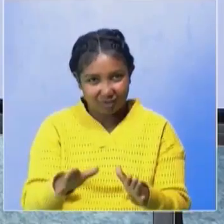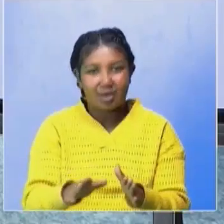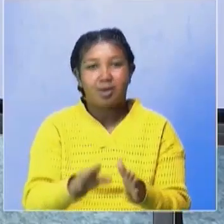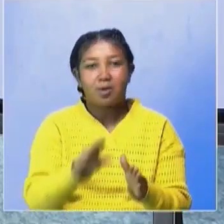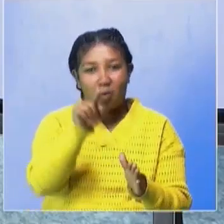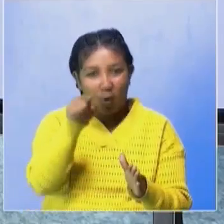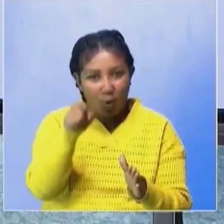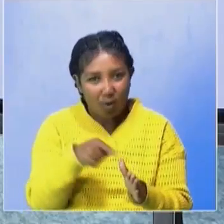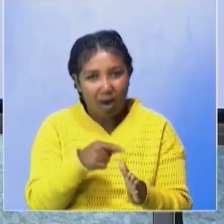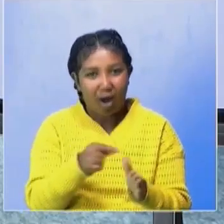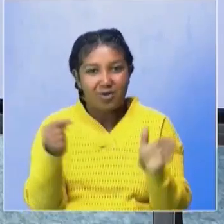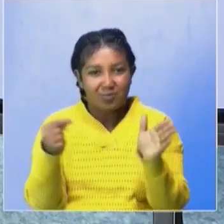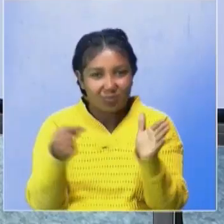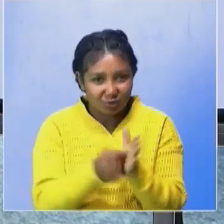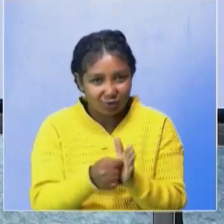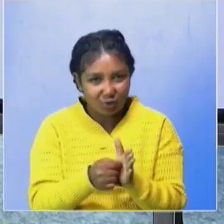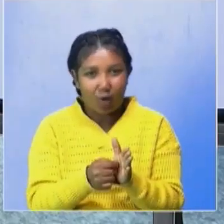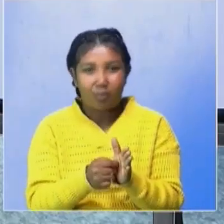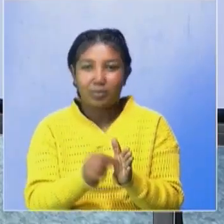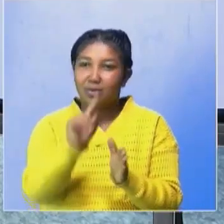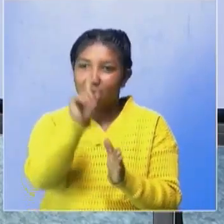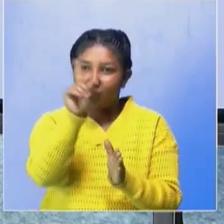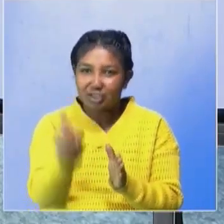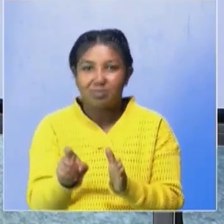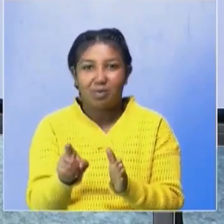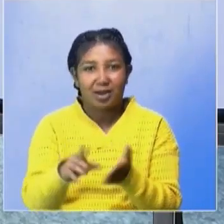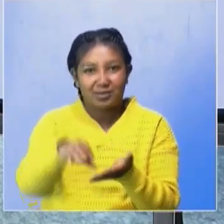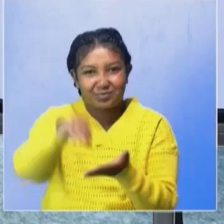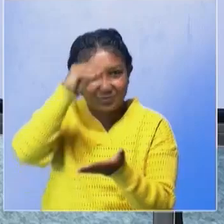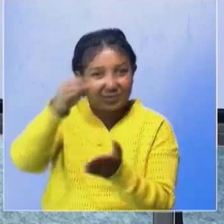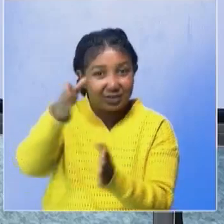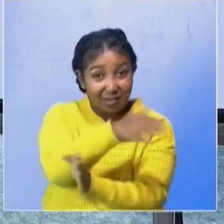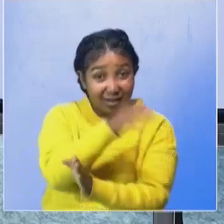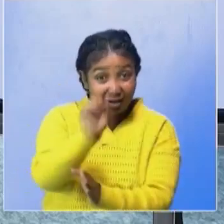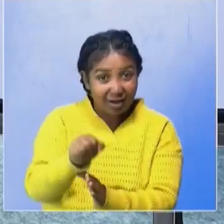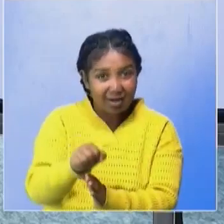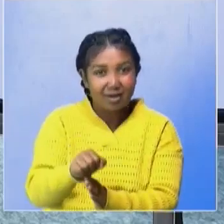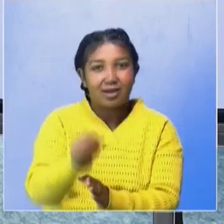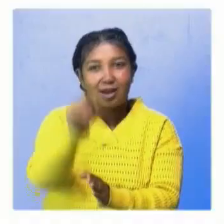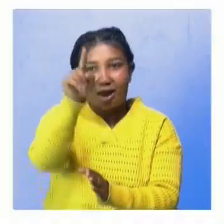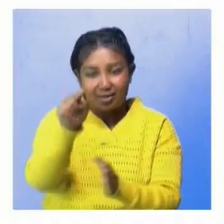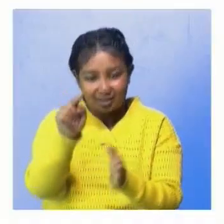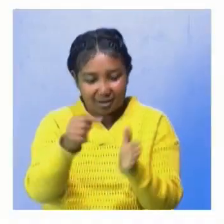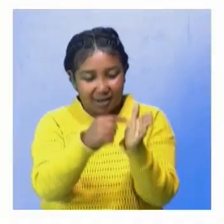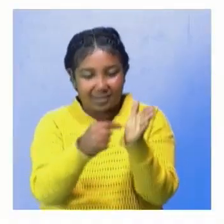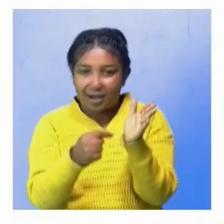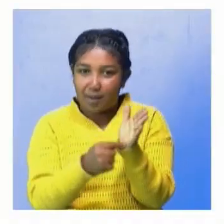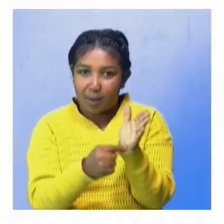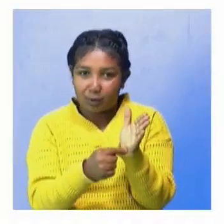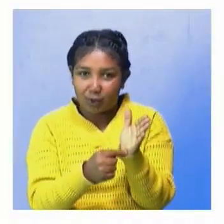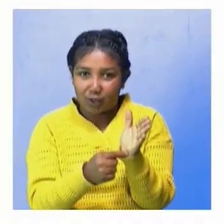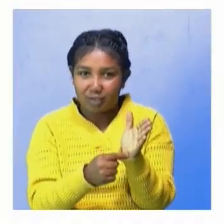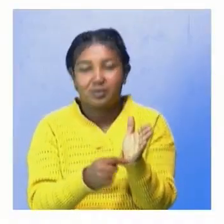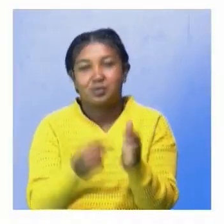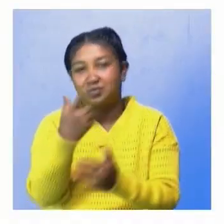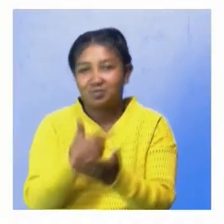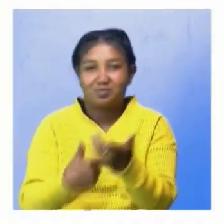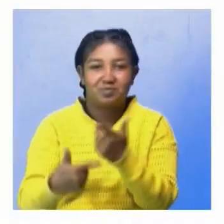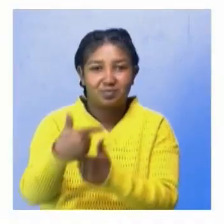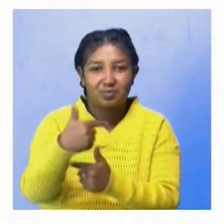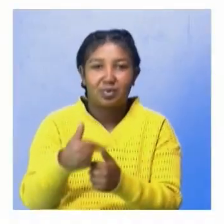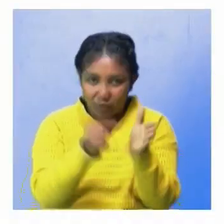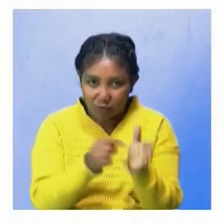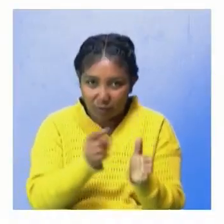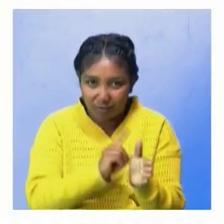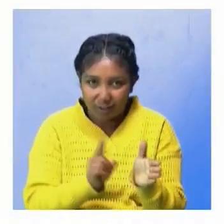Comma, full stop, and question mark, and also exclamatory mark. So we will discuss about full